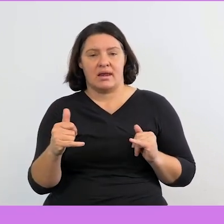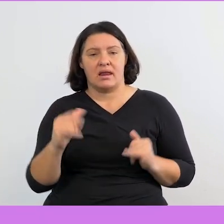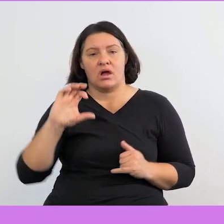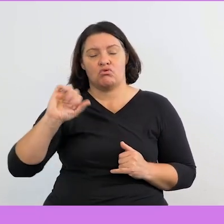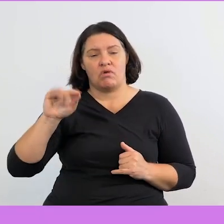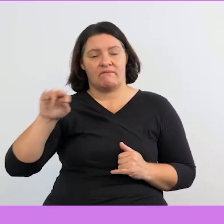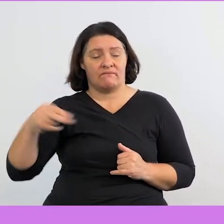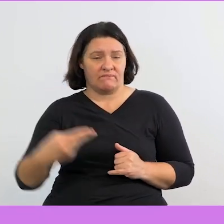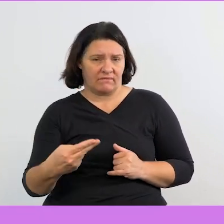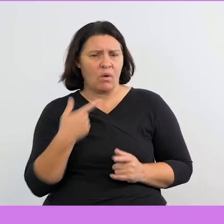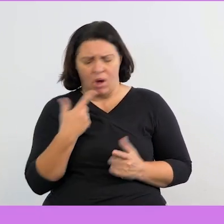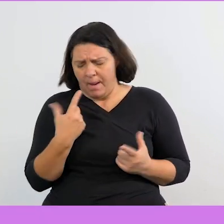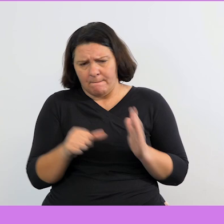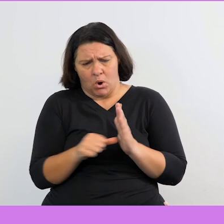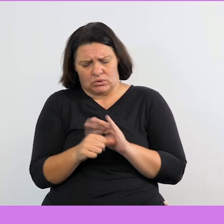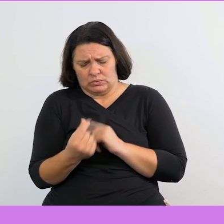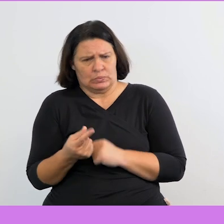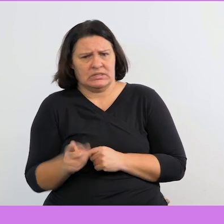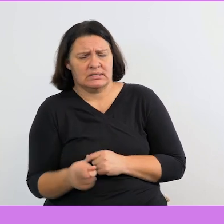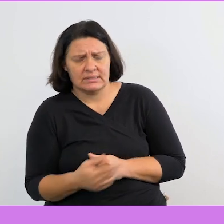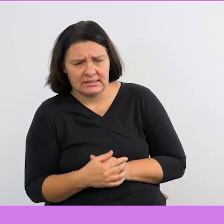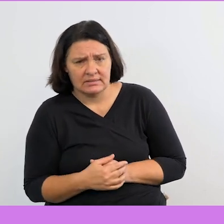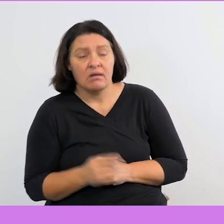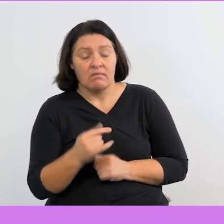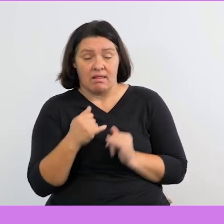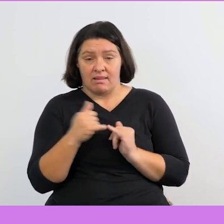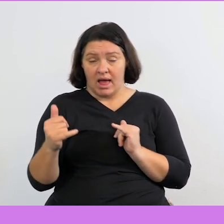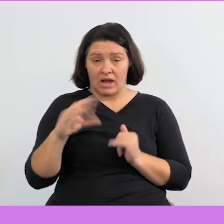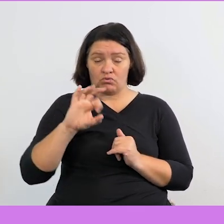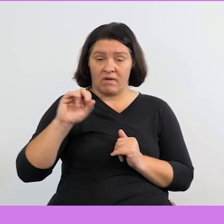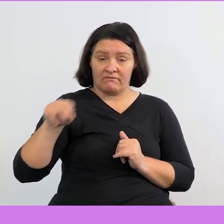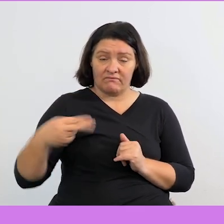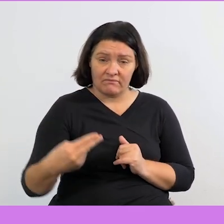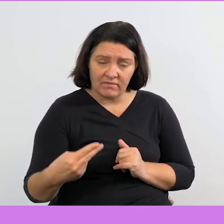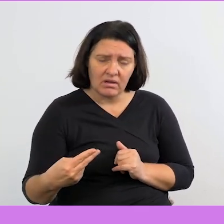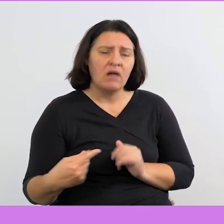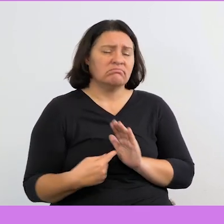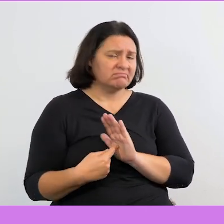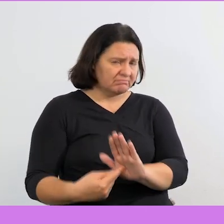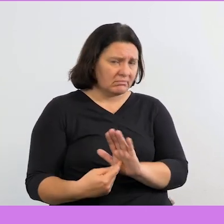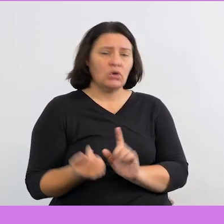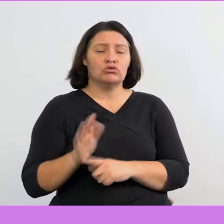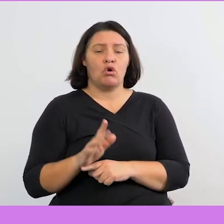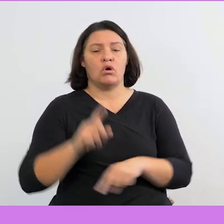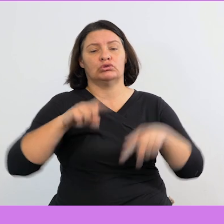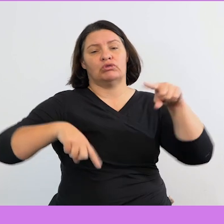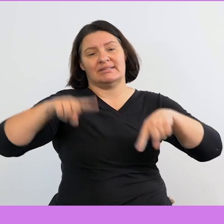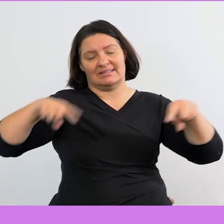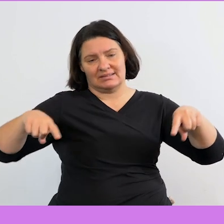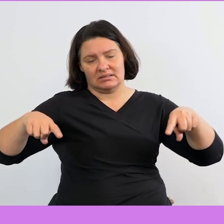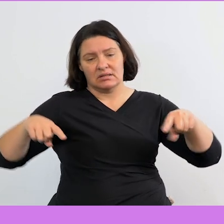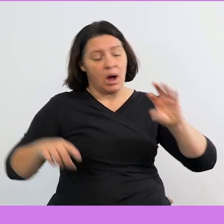what is important when we work with line graphs? I indicated here that line graphs, right? A line graph shows the trend